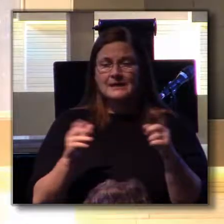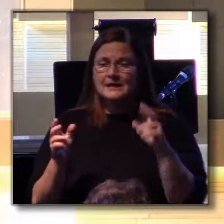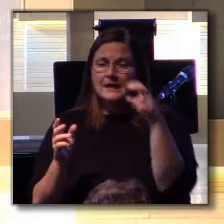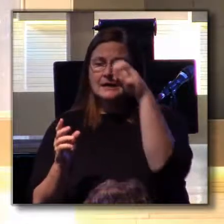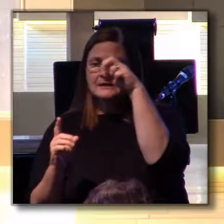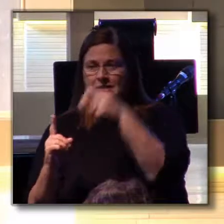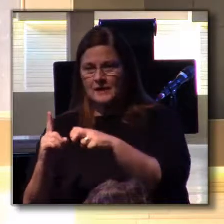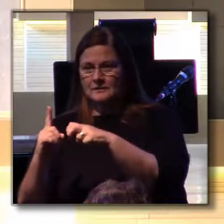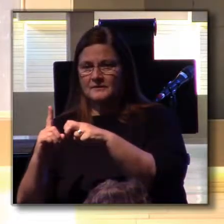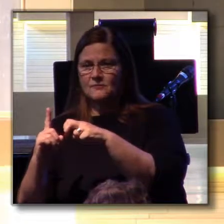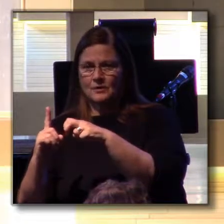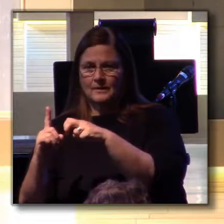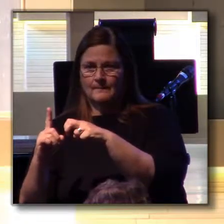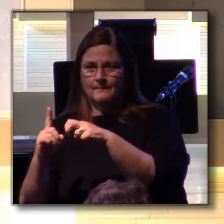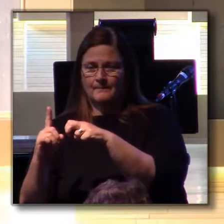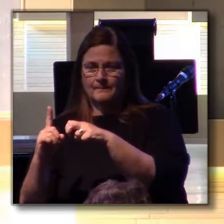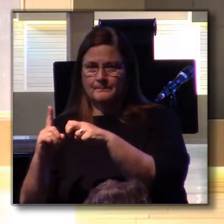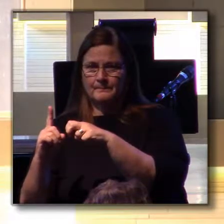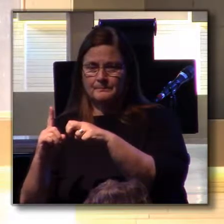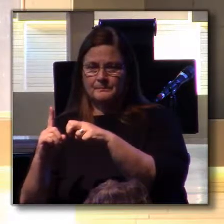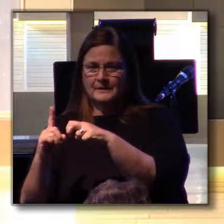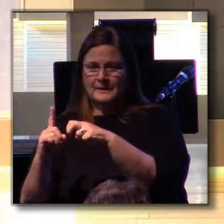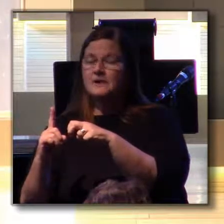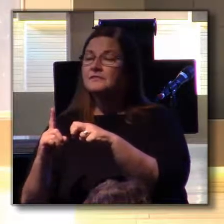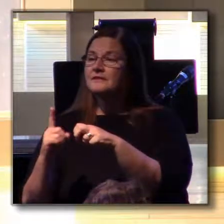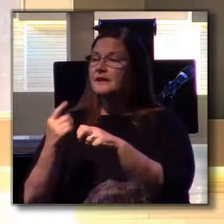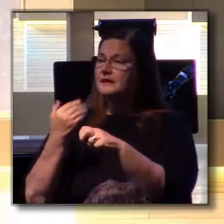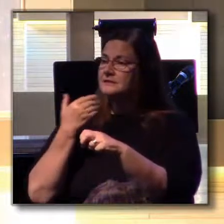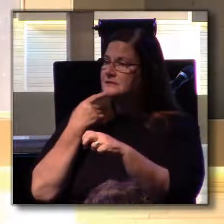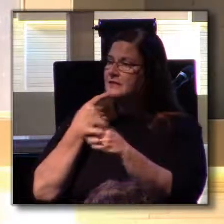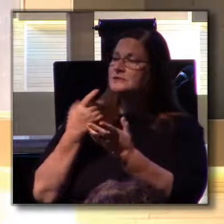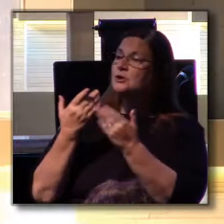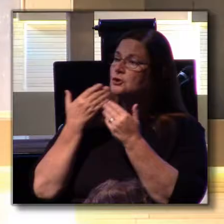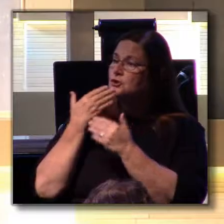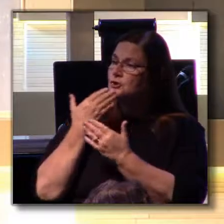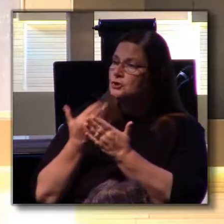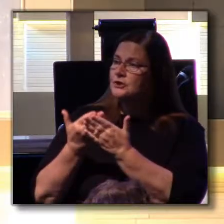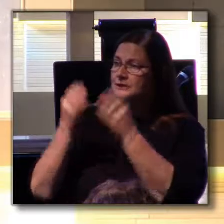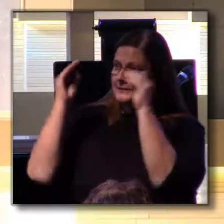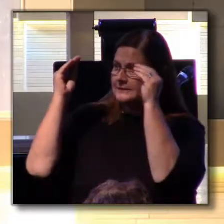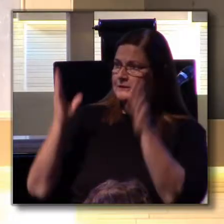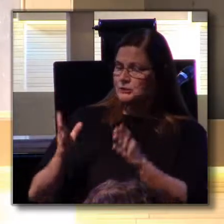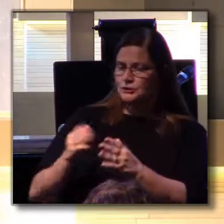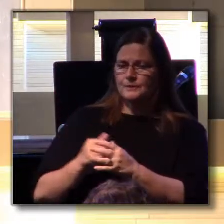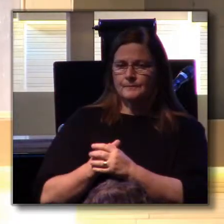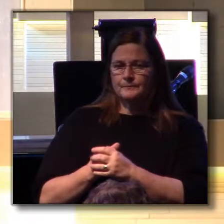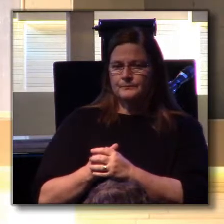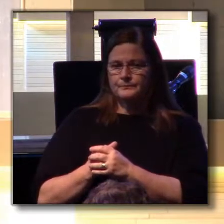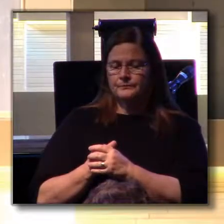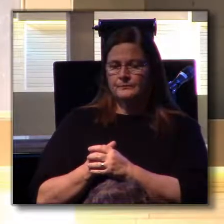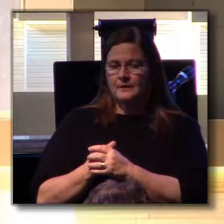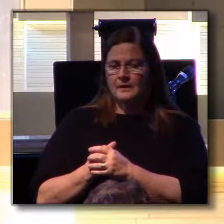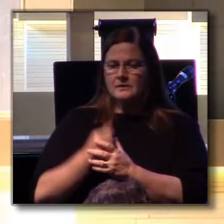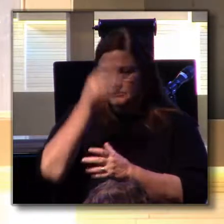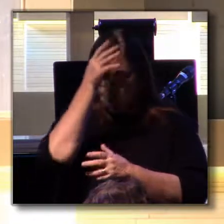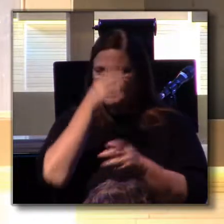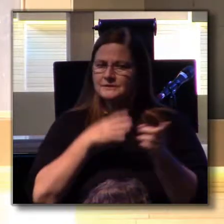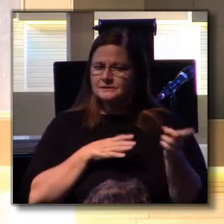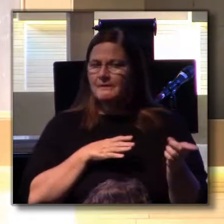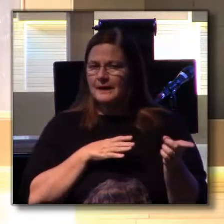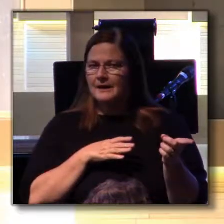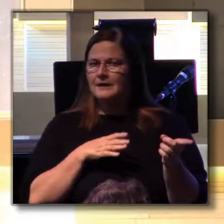then he addresses him as good teacher, good teacher. And so this man has an